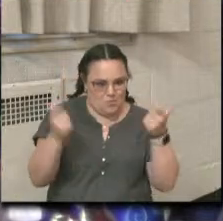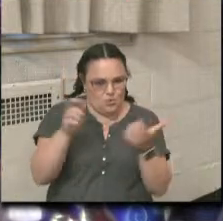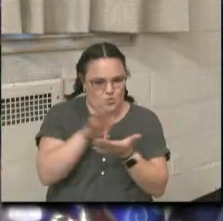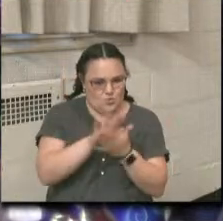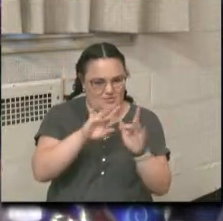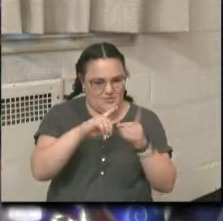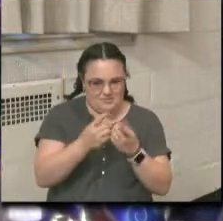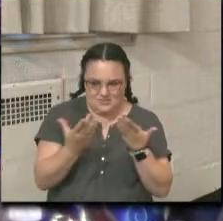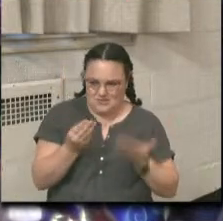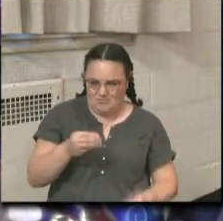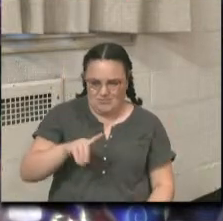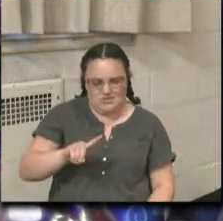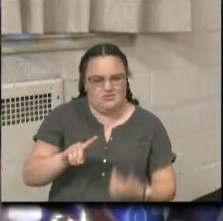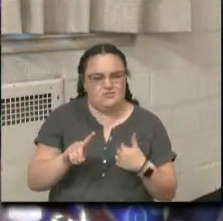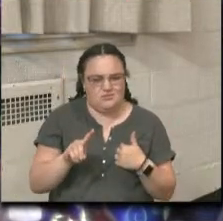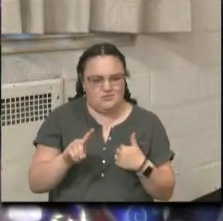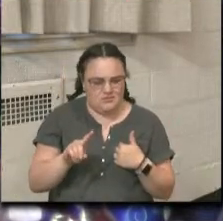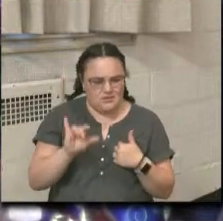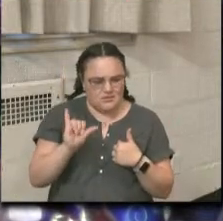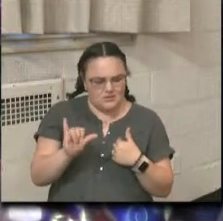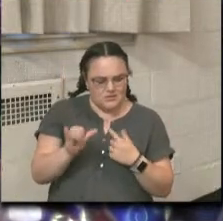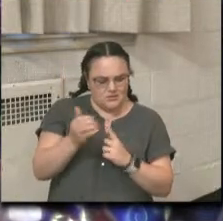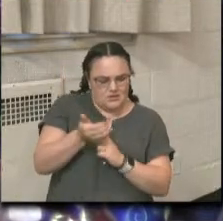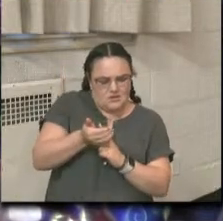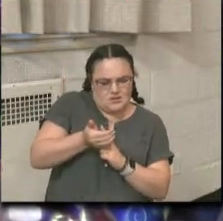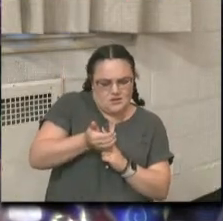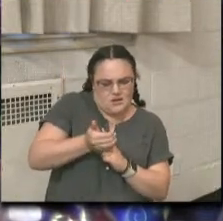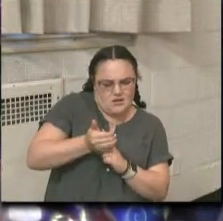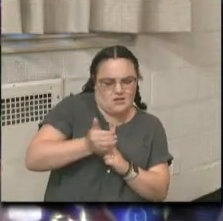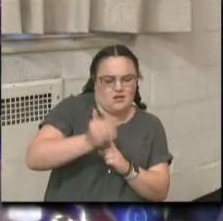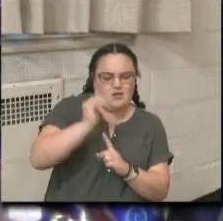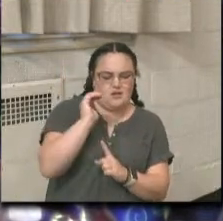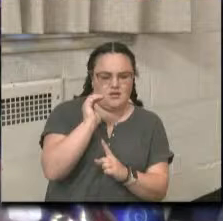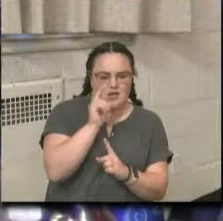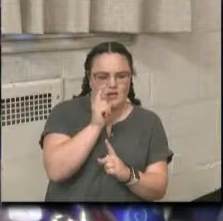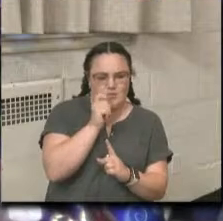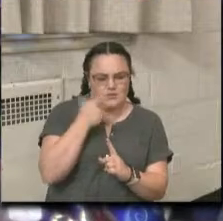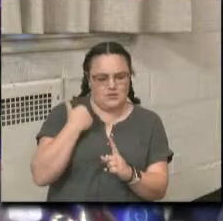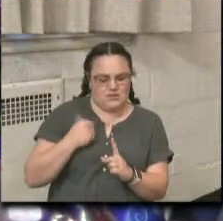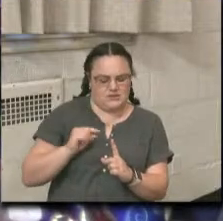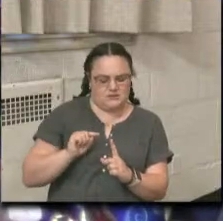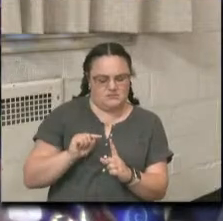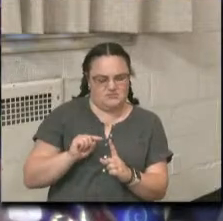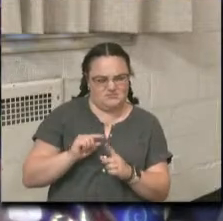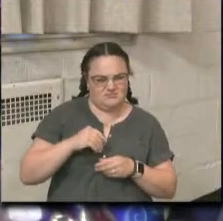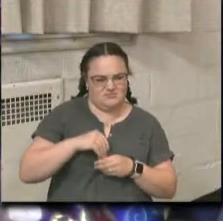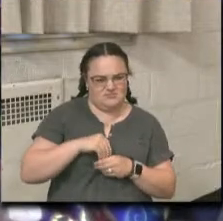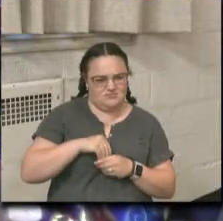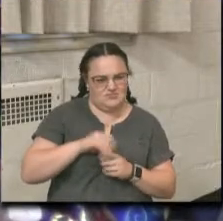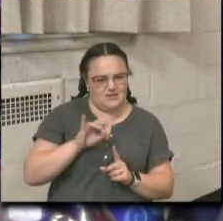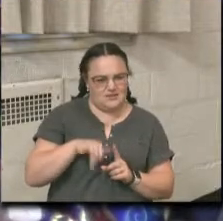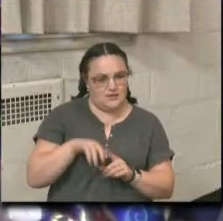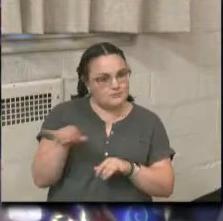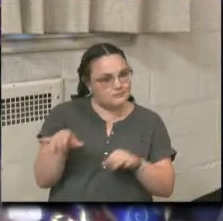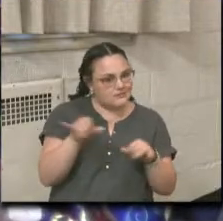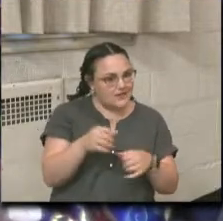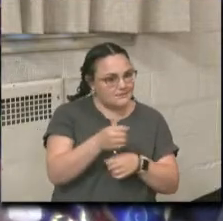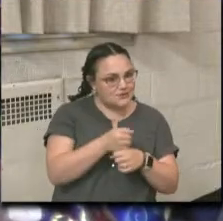through peeling away these layers that we reveal the core of who we really are, much like the coffee